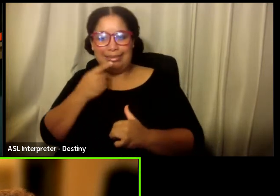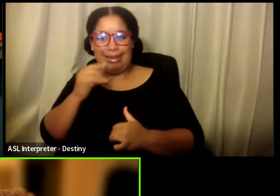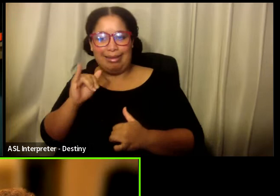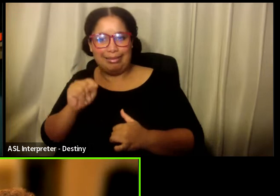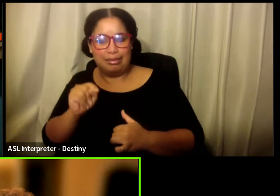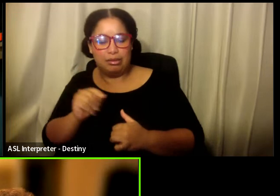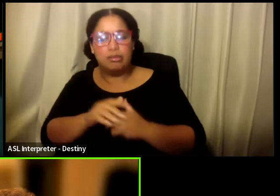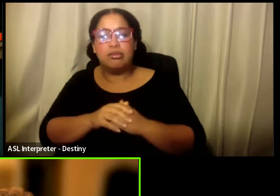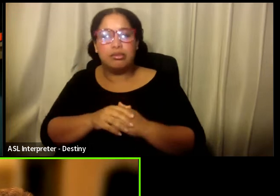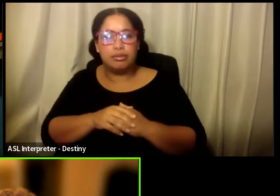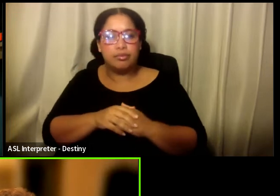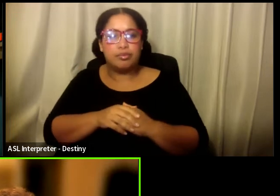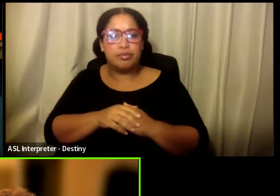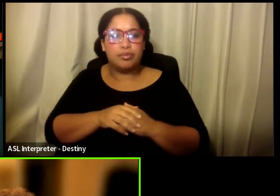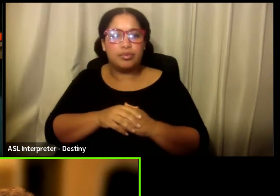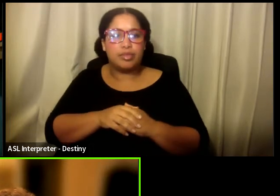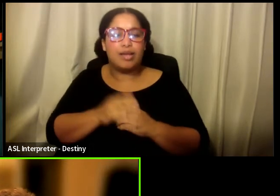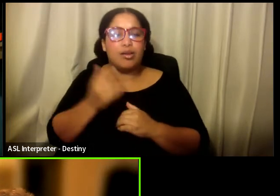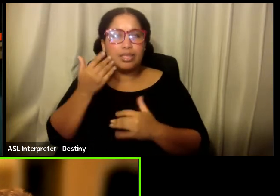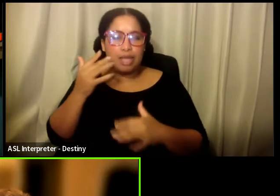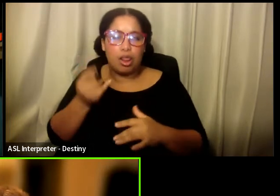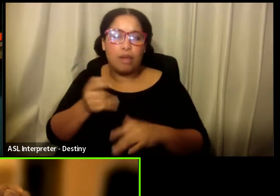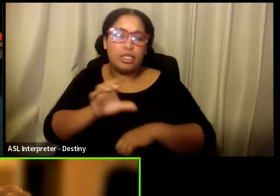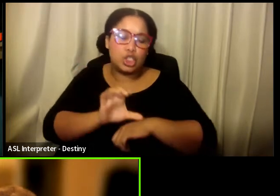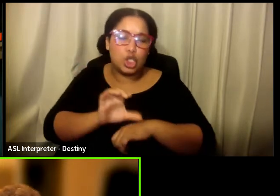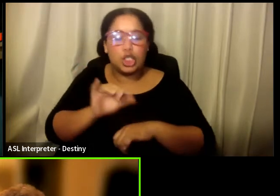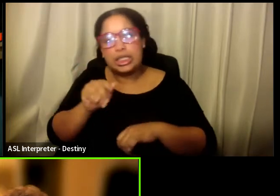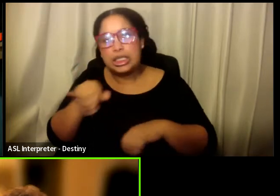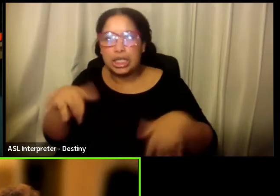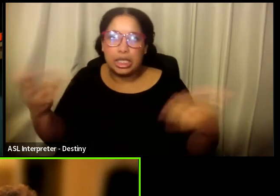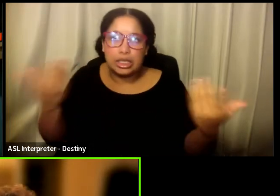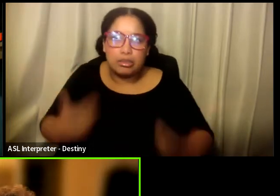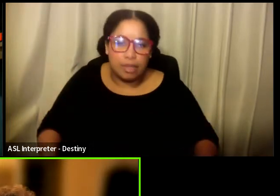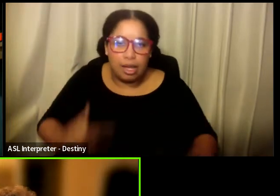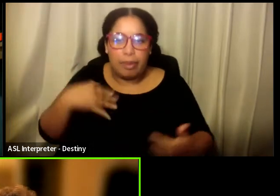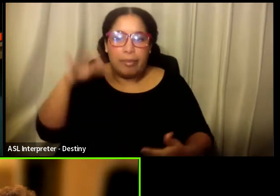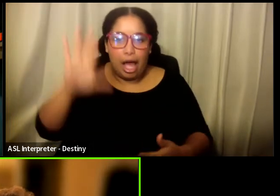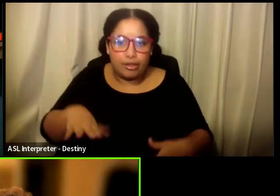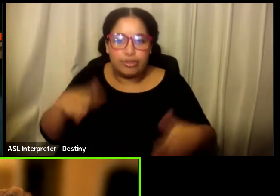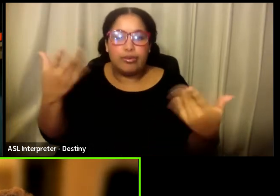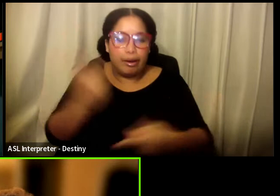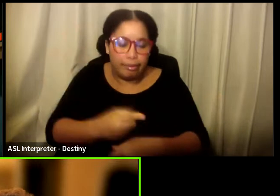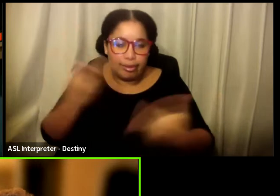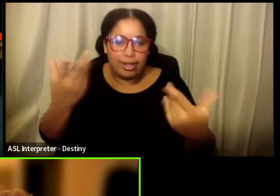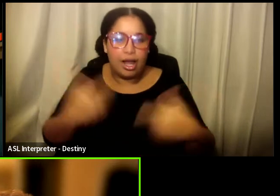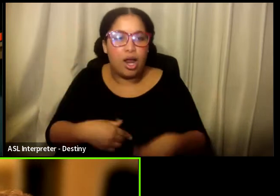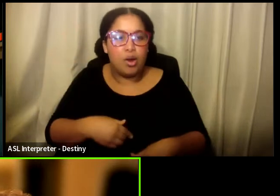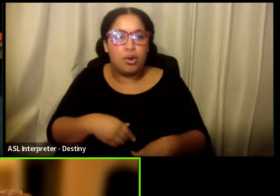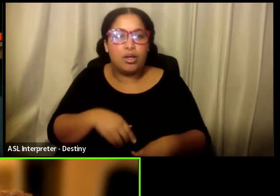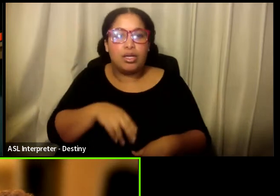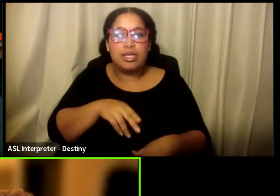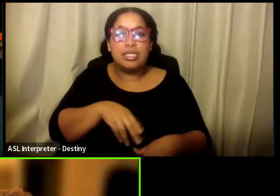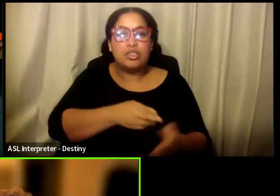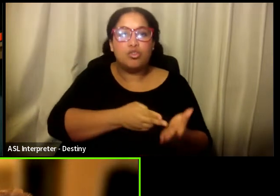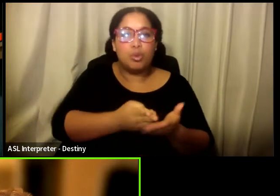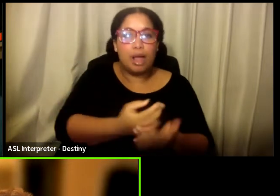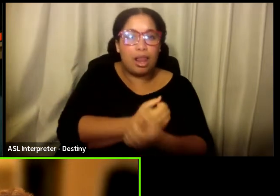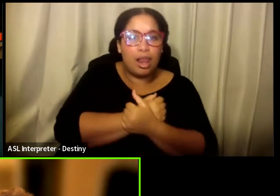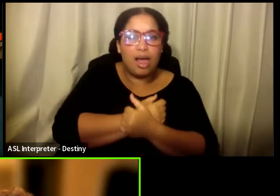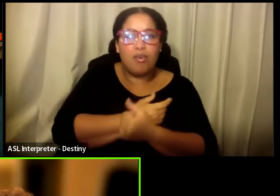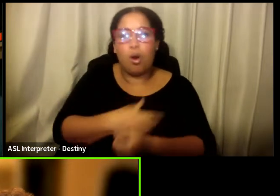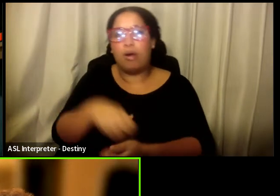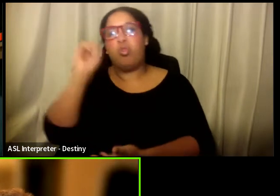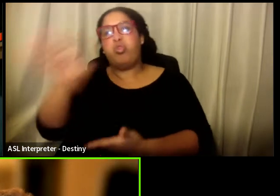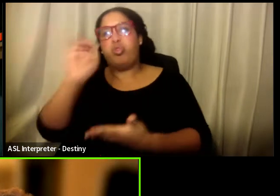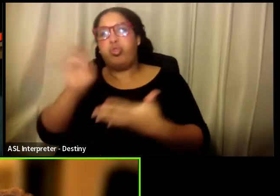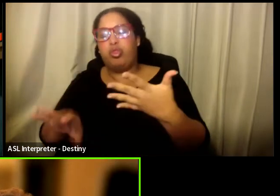our, you know, I'm going to sound all churchy here, but I can't help myself. This is who I am. You know, are we speaking the truth in love, or are we blasting